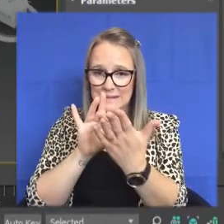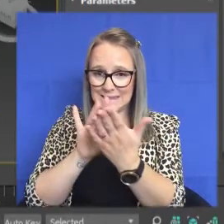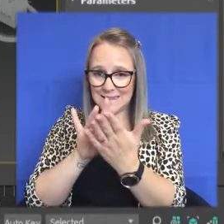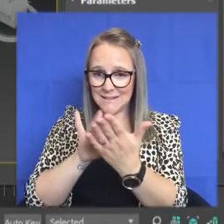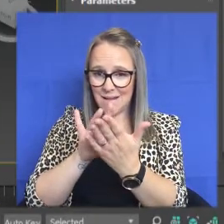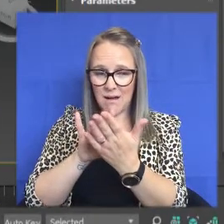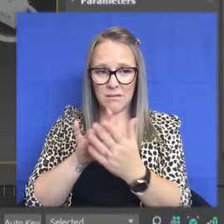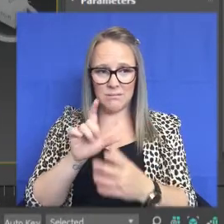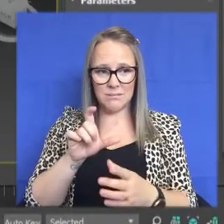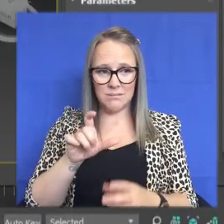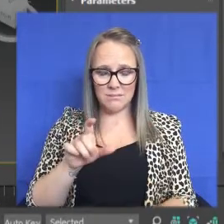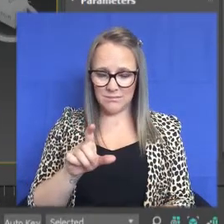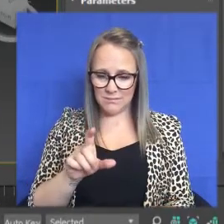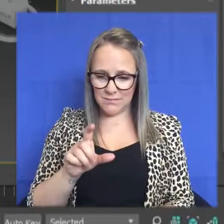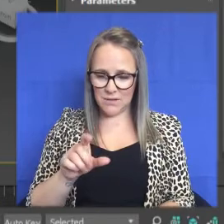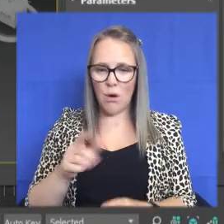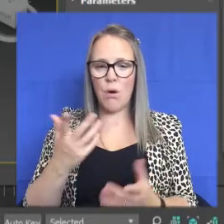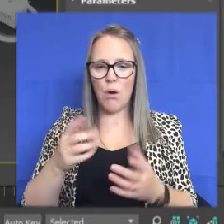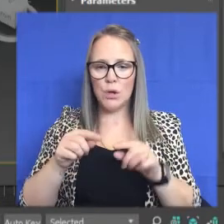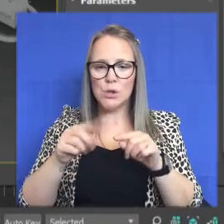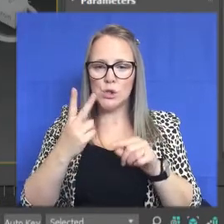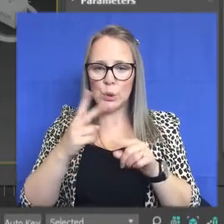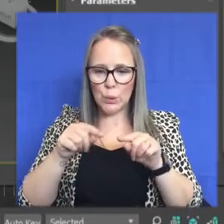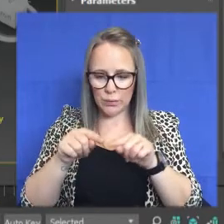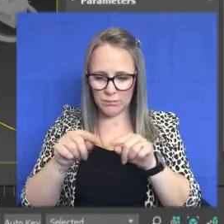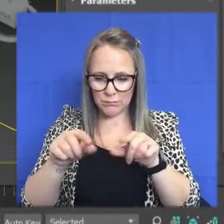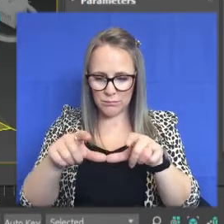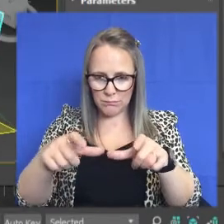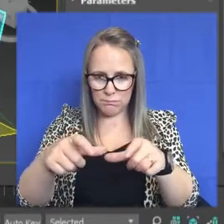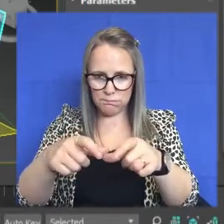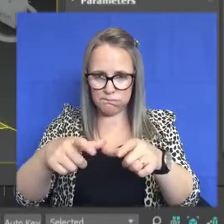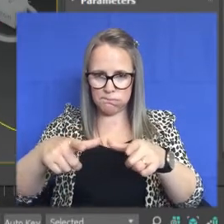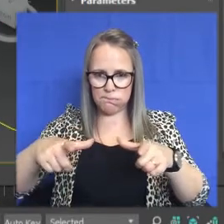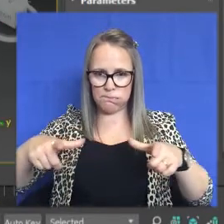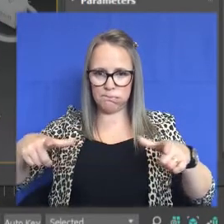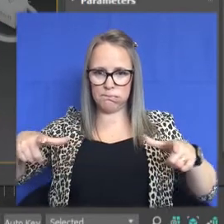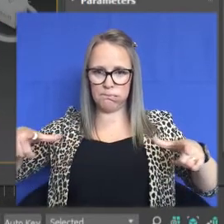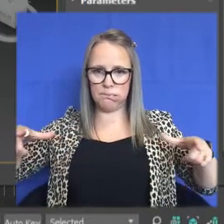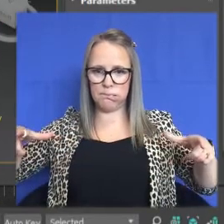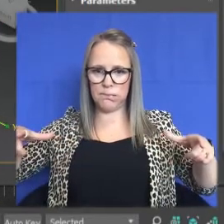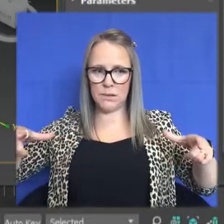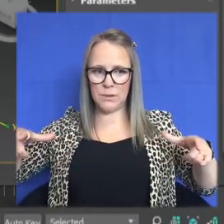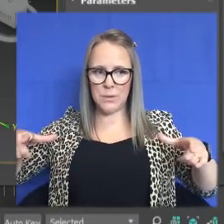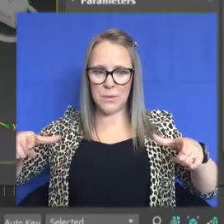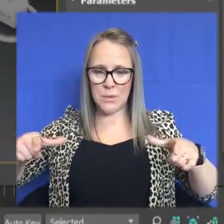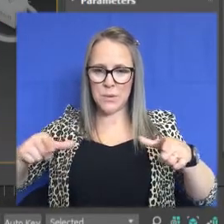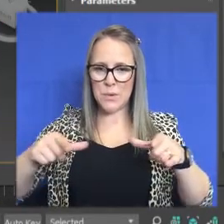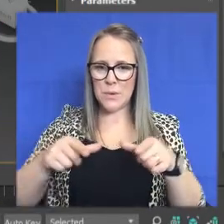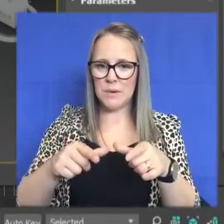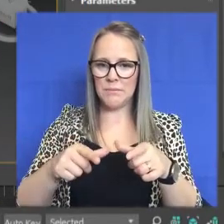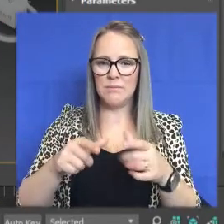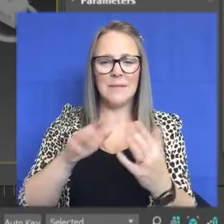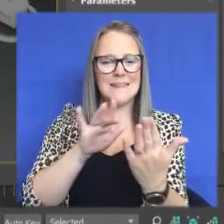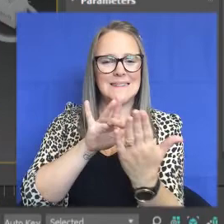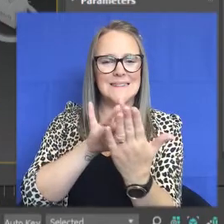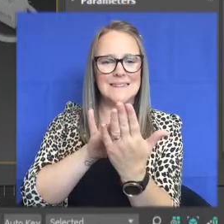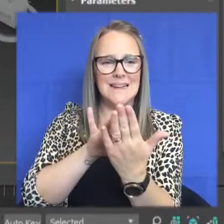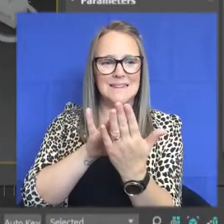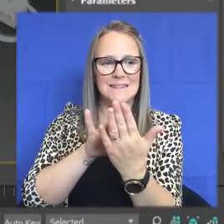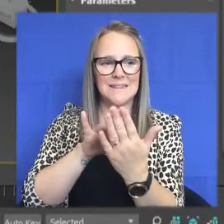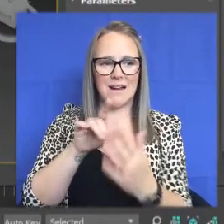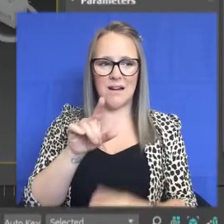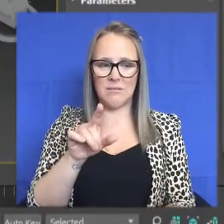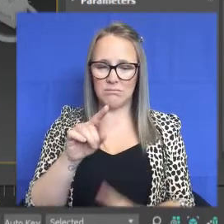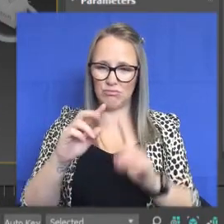the edge of 2 axes, you can actually start pulling out the object, or if you go to the